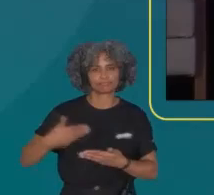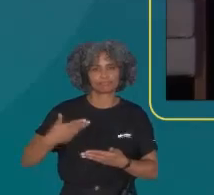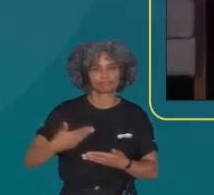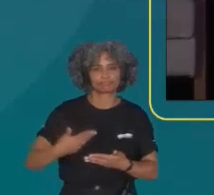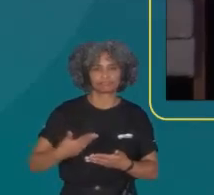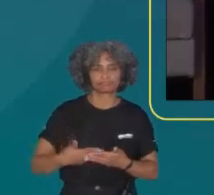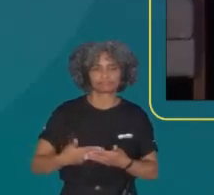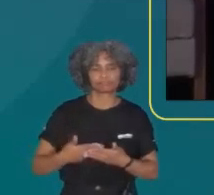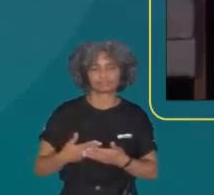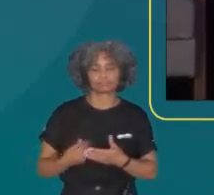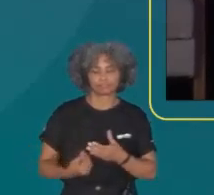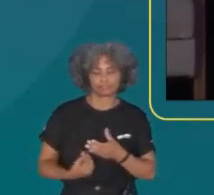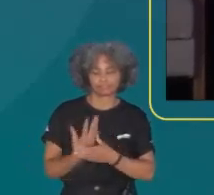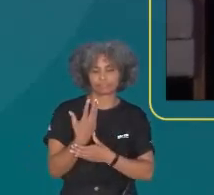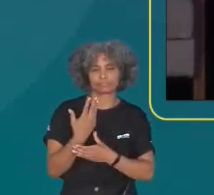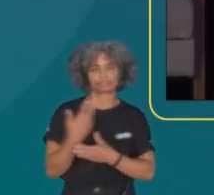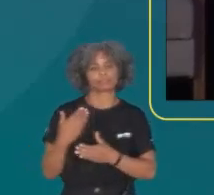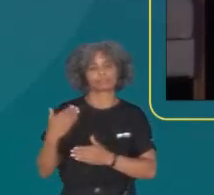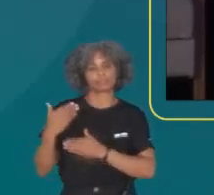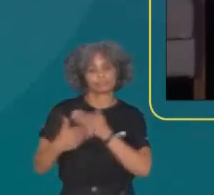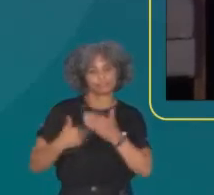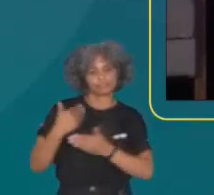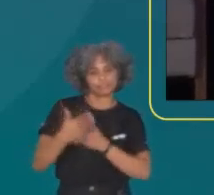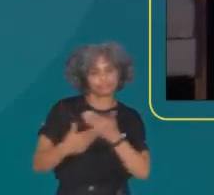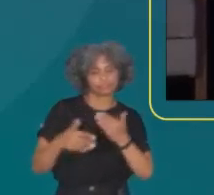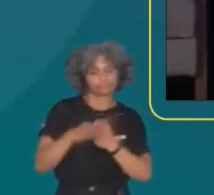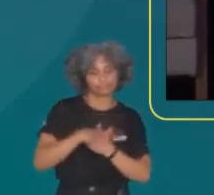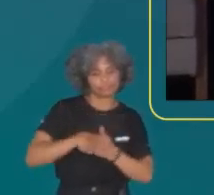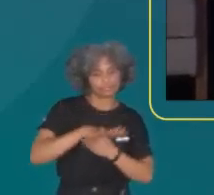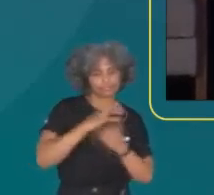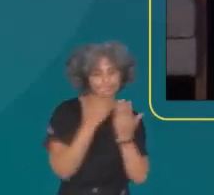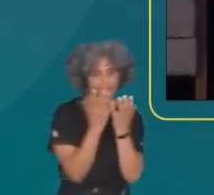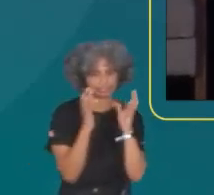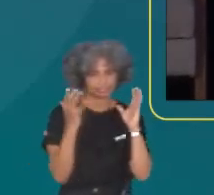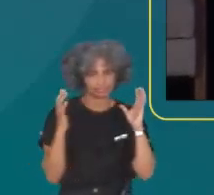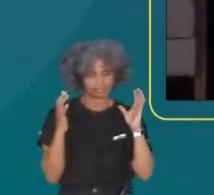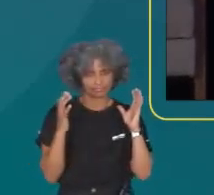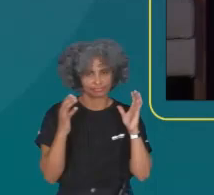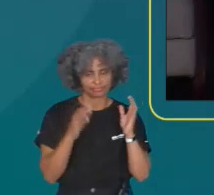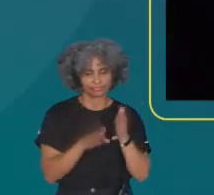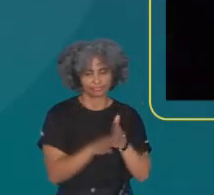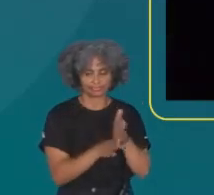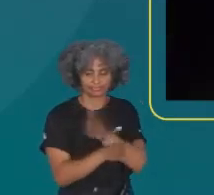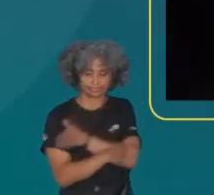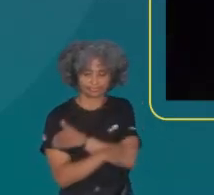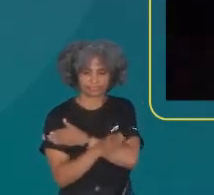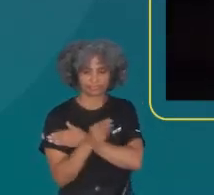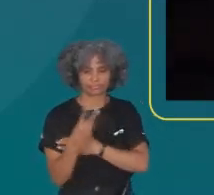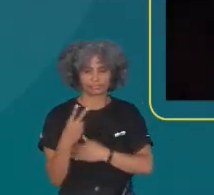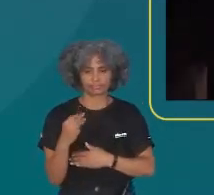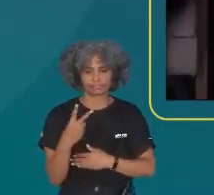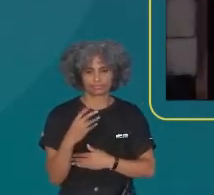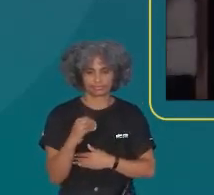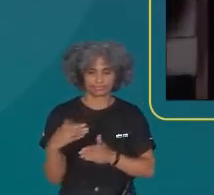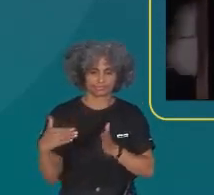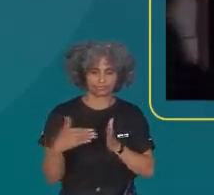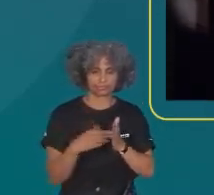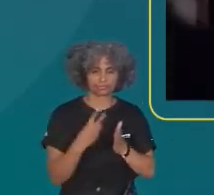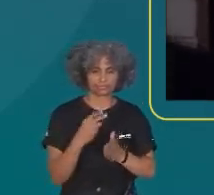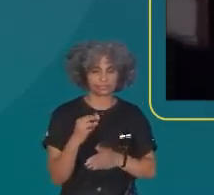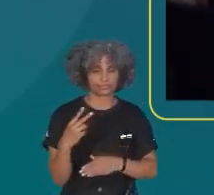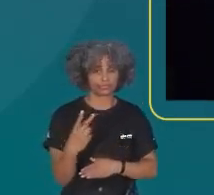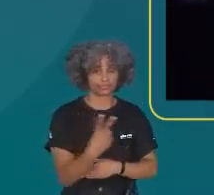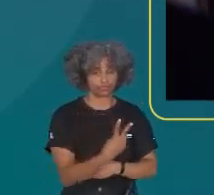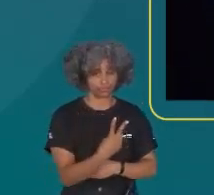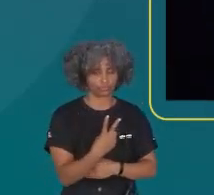of 2022, we went to Montreal and we attended the biodiversity conference. We